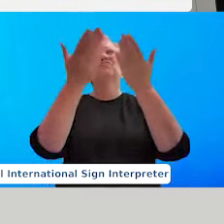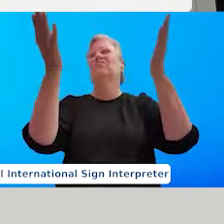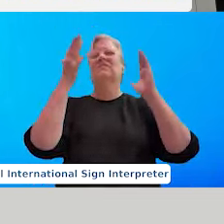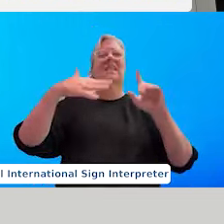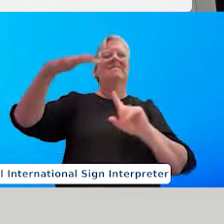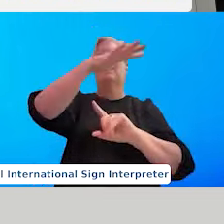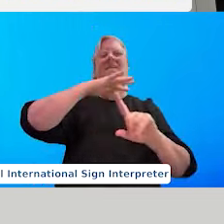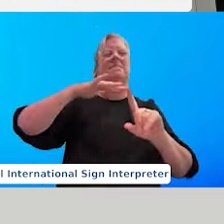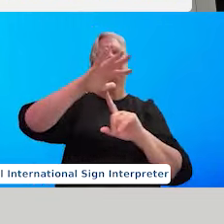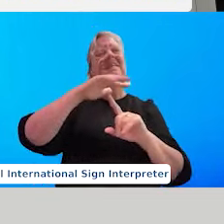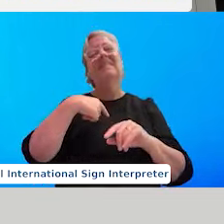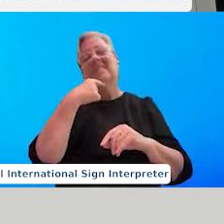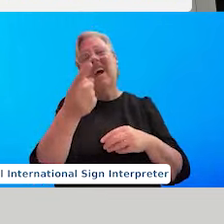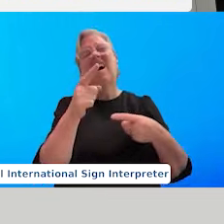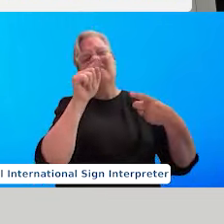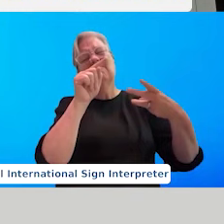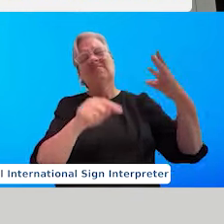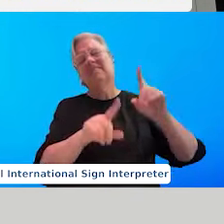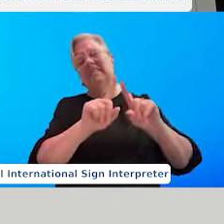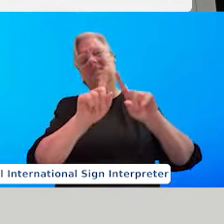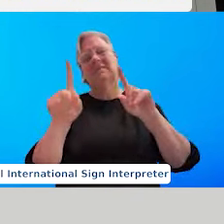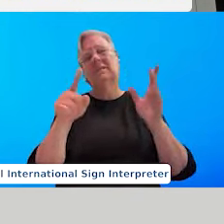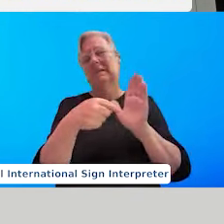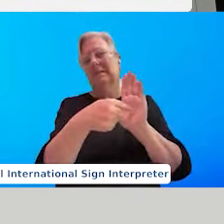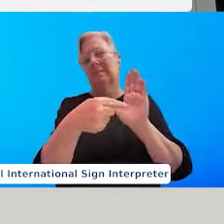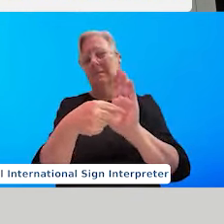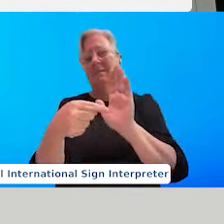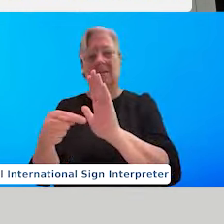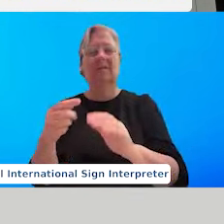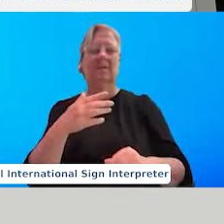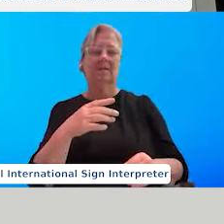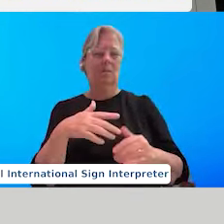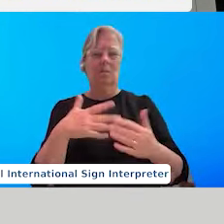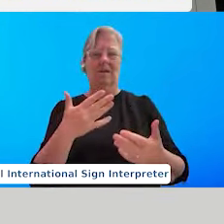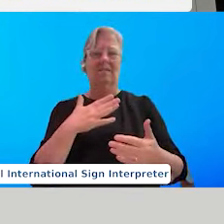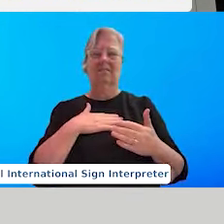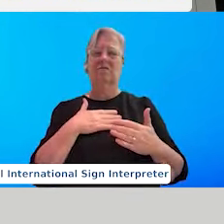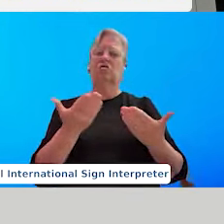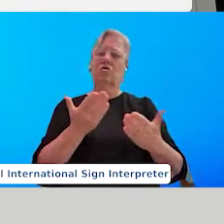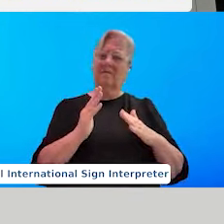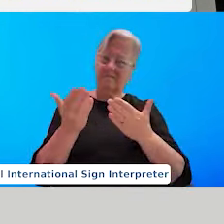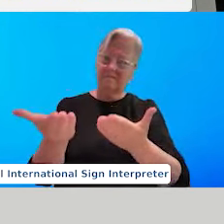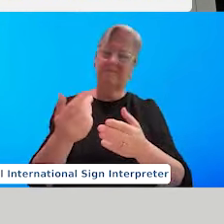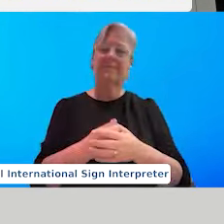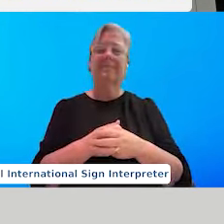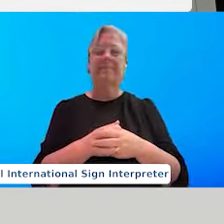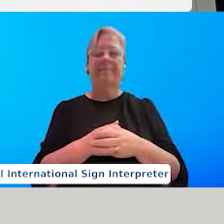housing renovation services. And to work with other agencies